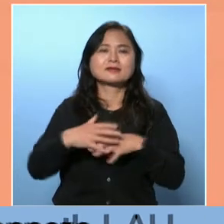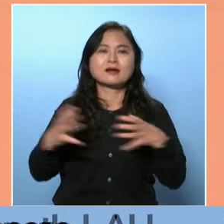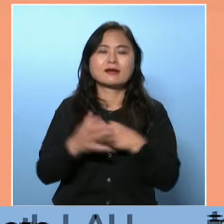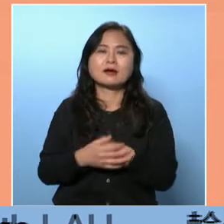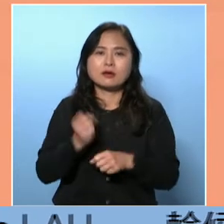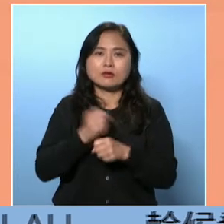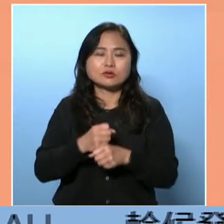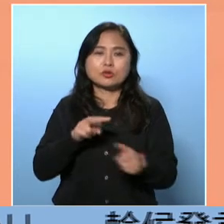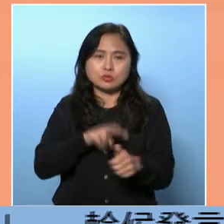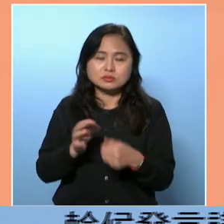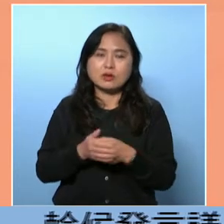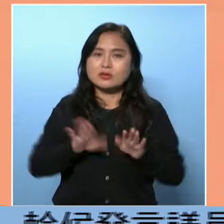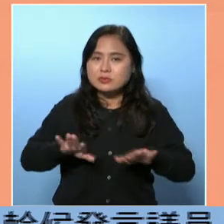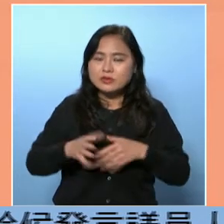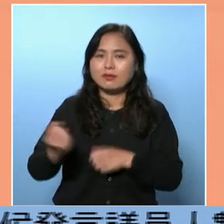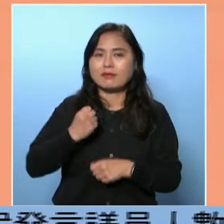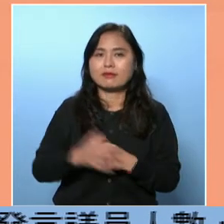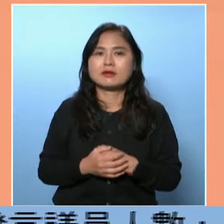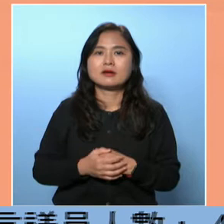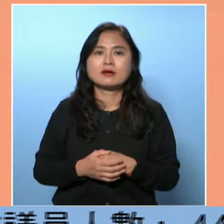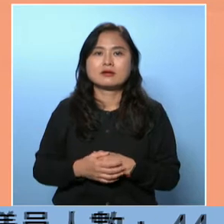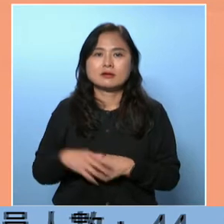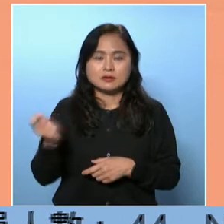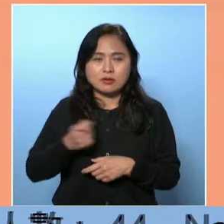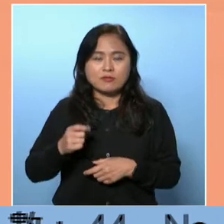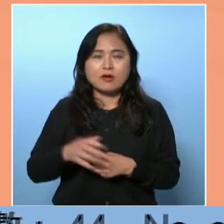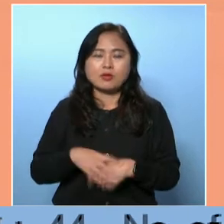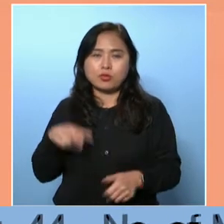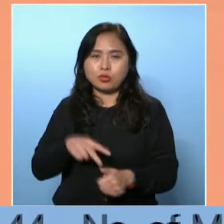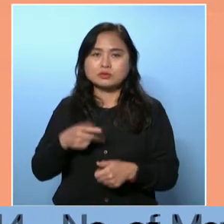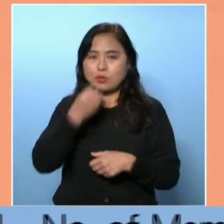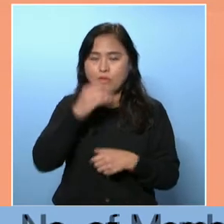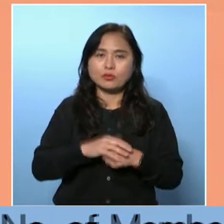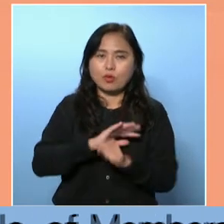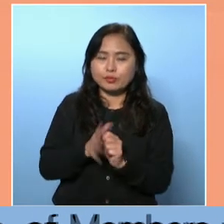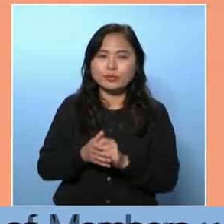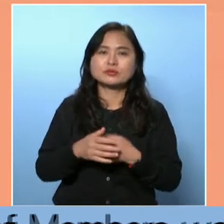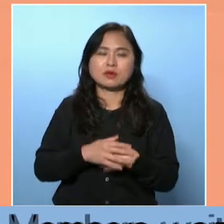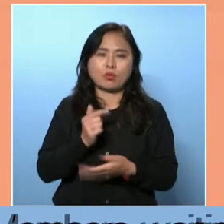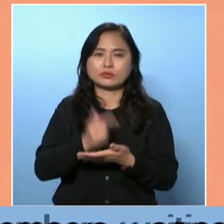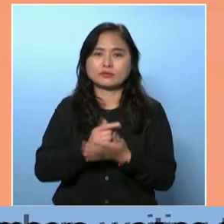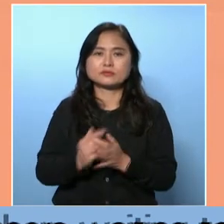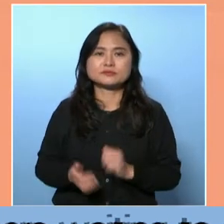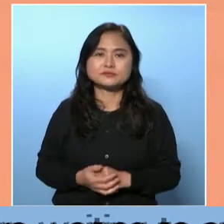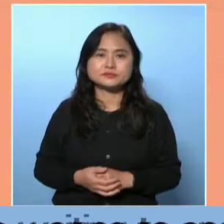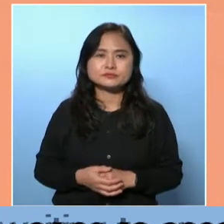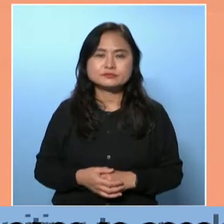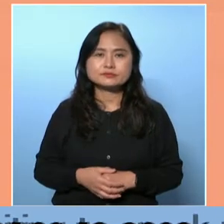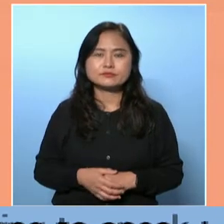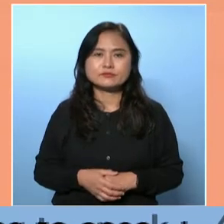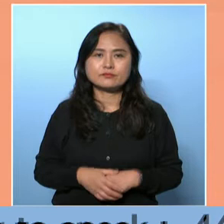Guangdong Province and Shenzhen Municipal Government have set up a coordinating mechanism to